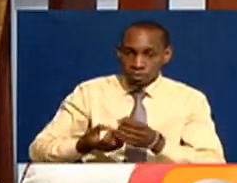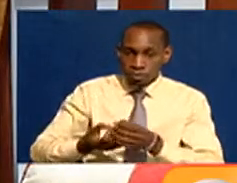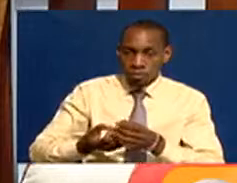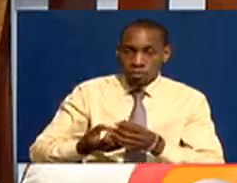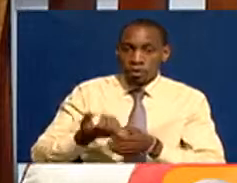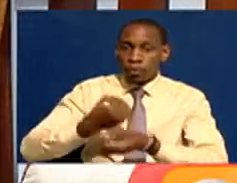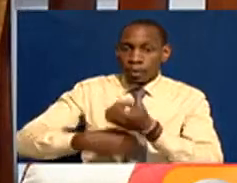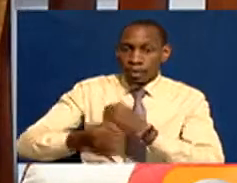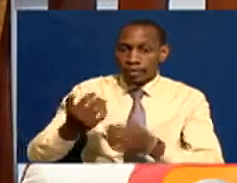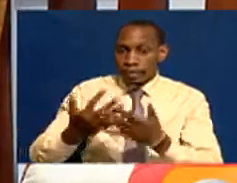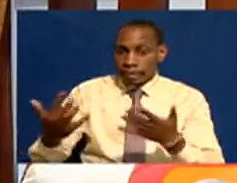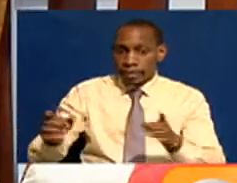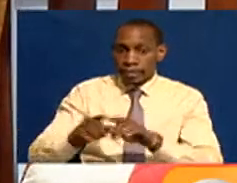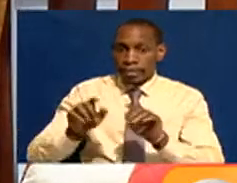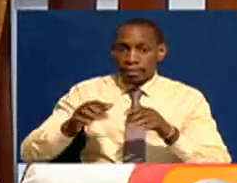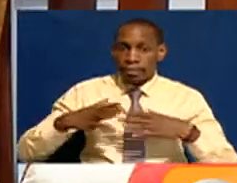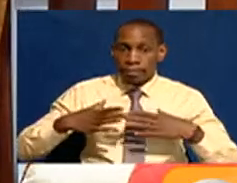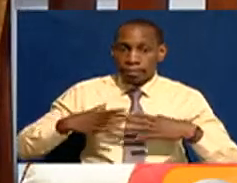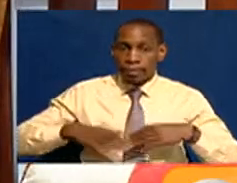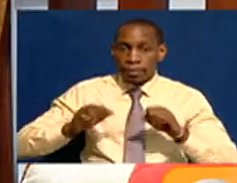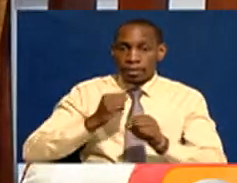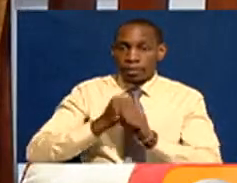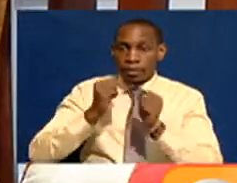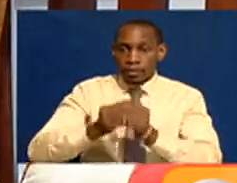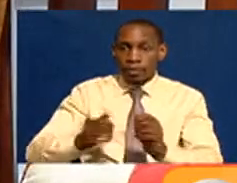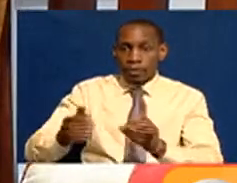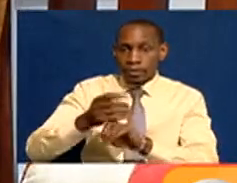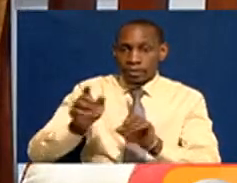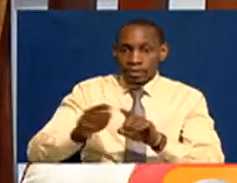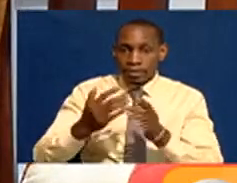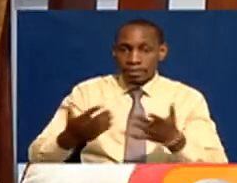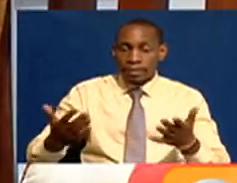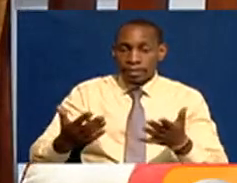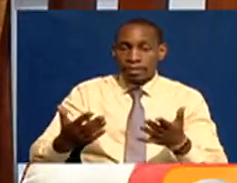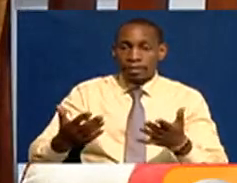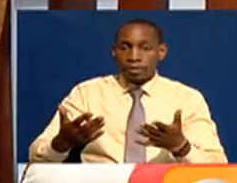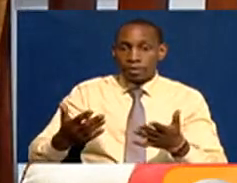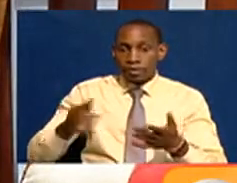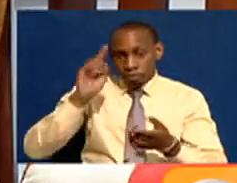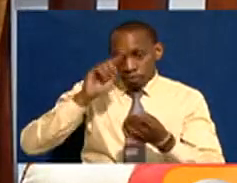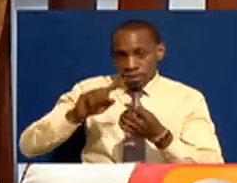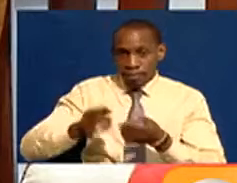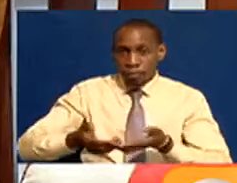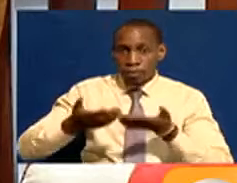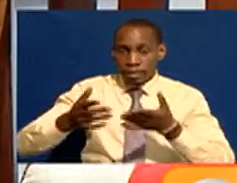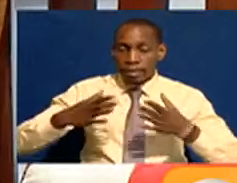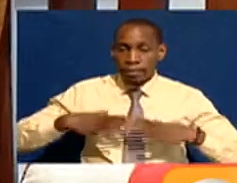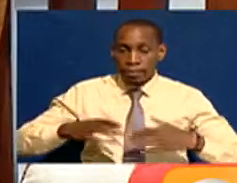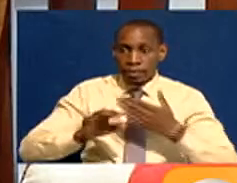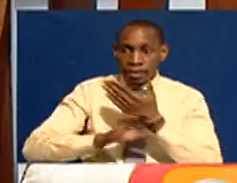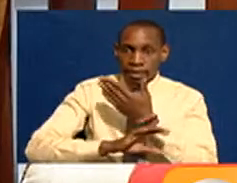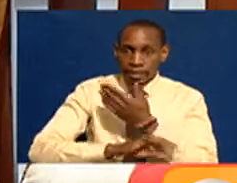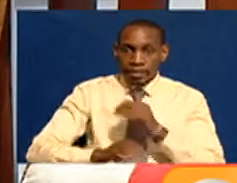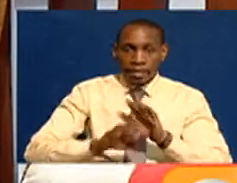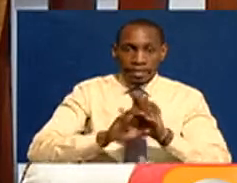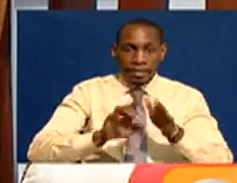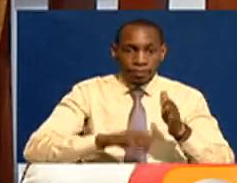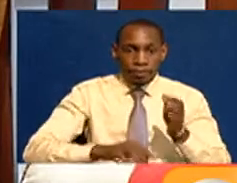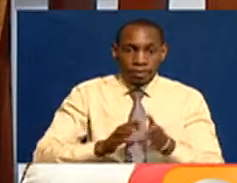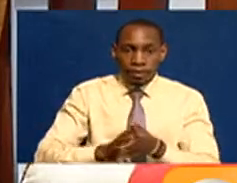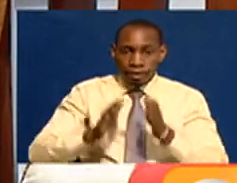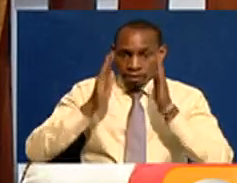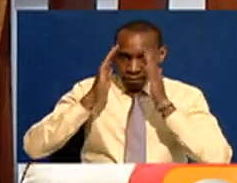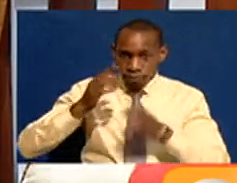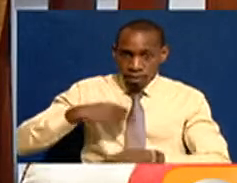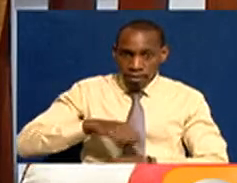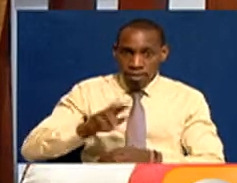instruments so that people are able to work together to achieve what it is that we want to do for the people of this country. Look at, for example, our focus of